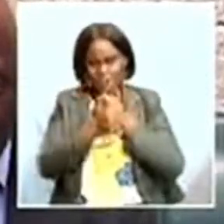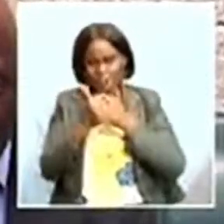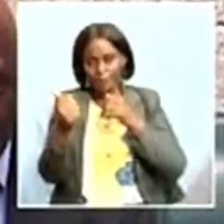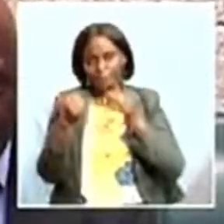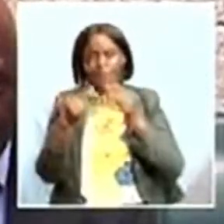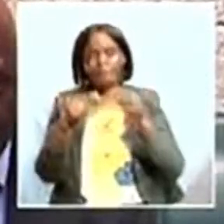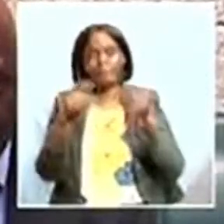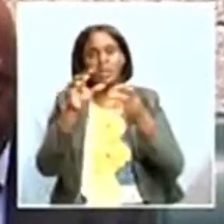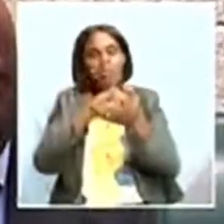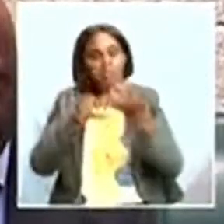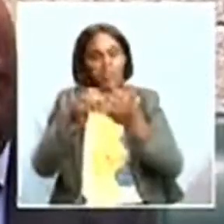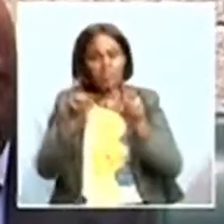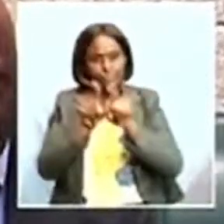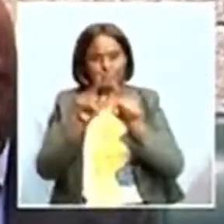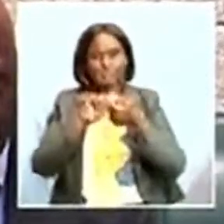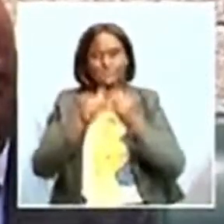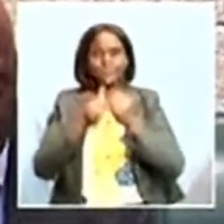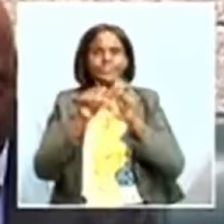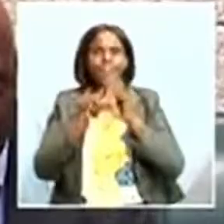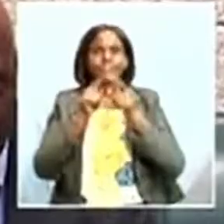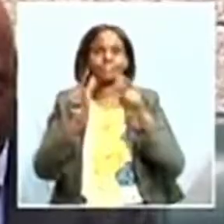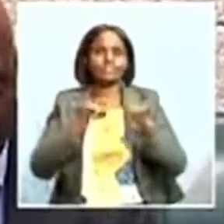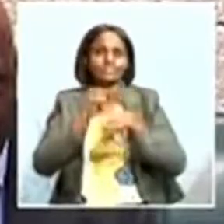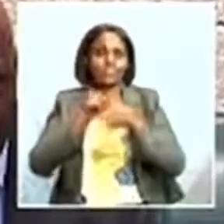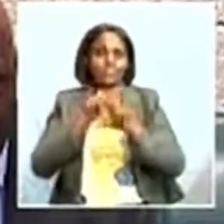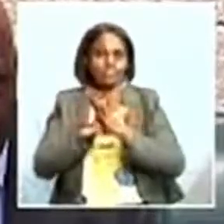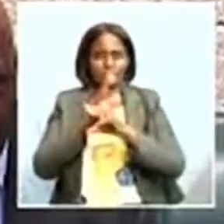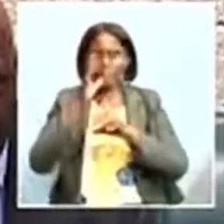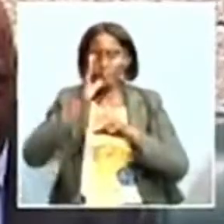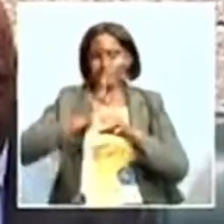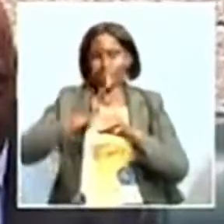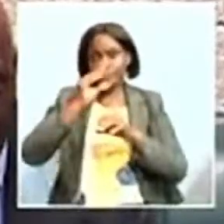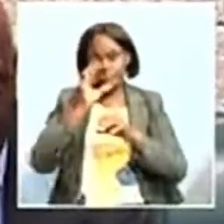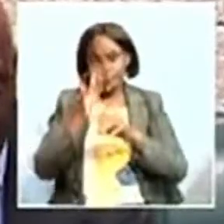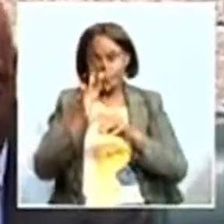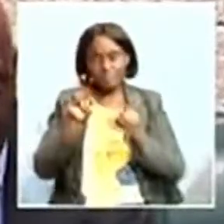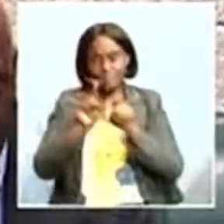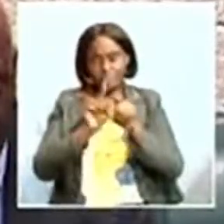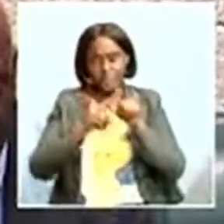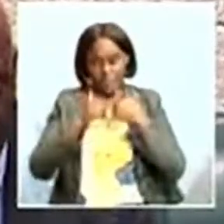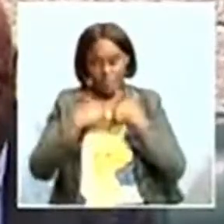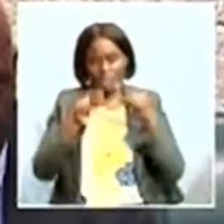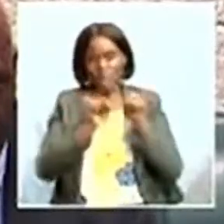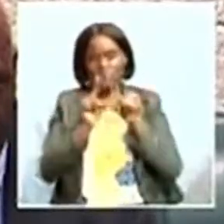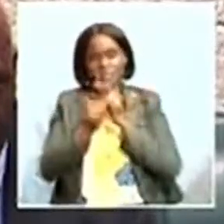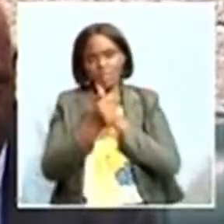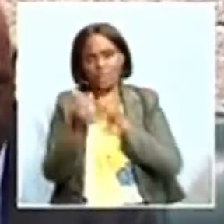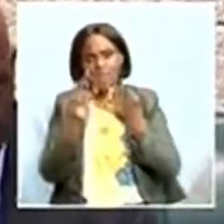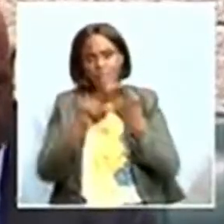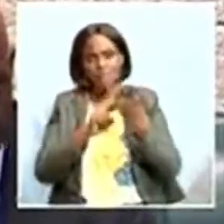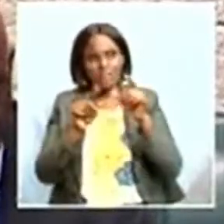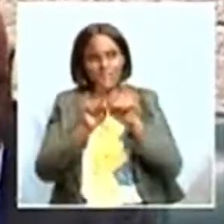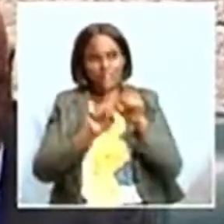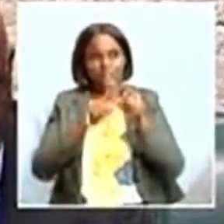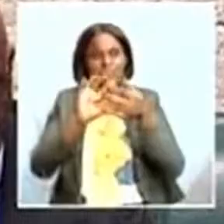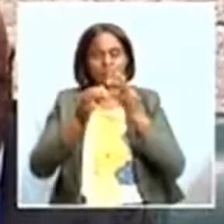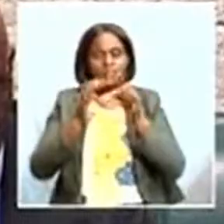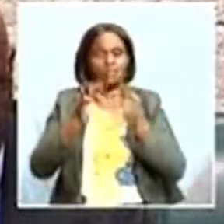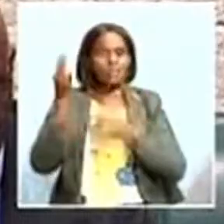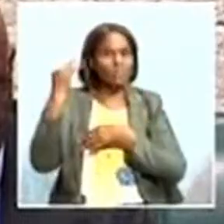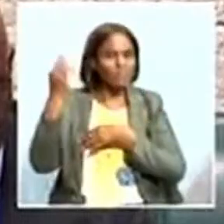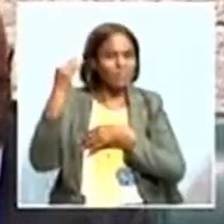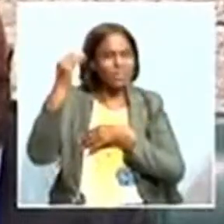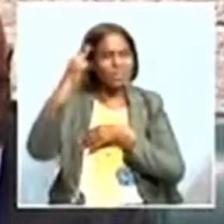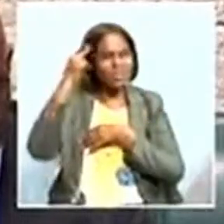unprecedented chaos in our great nation Zambia. Madam Speaker, there is also a report linking the former